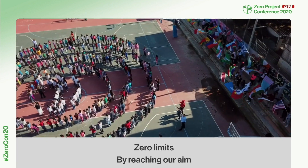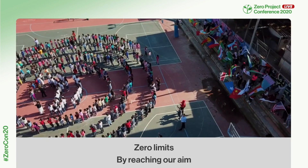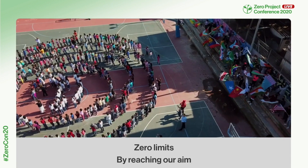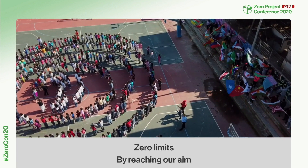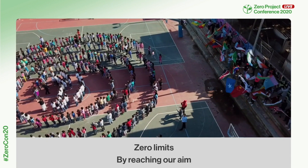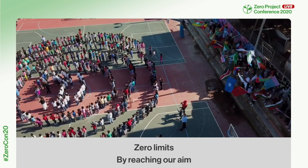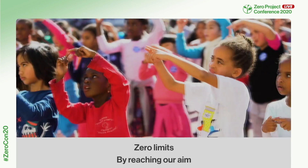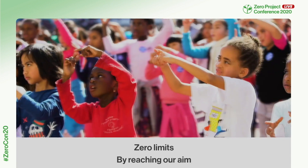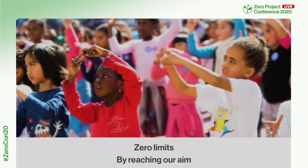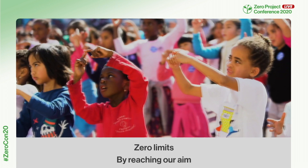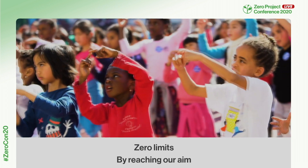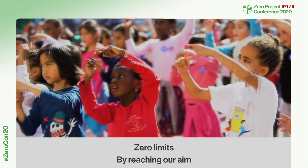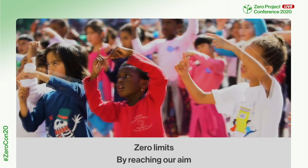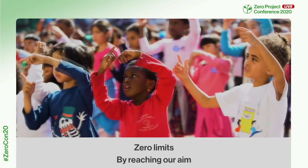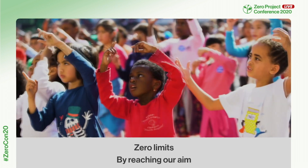limits.